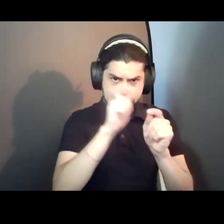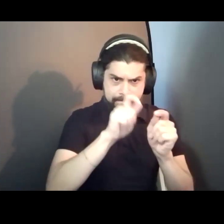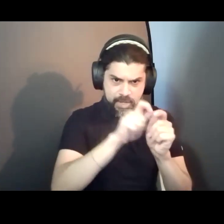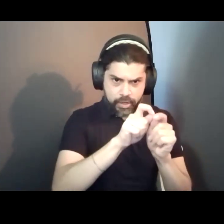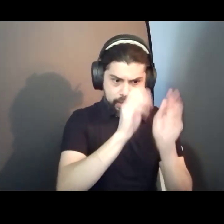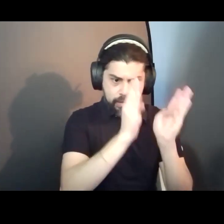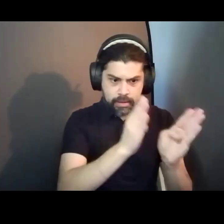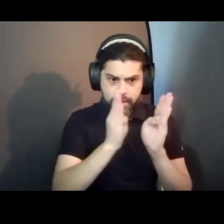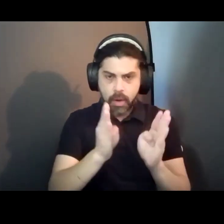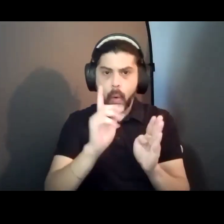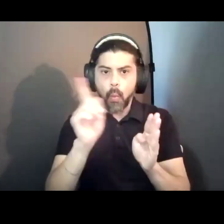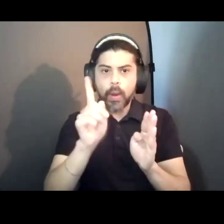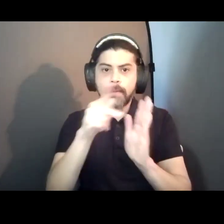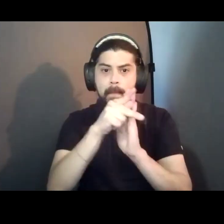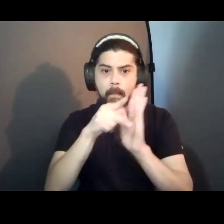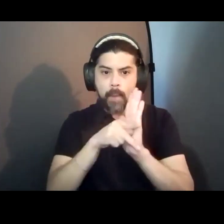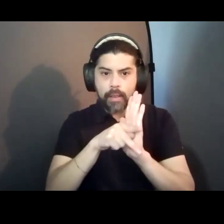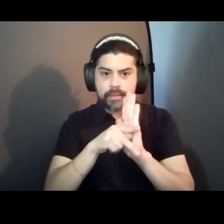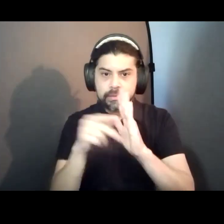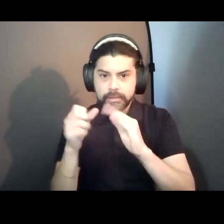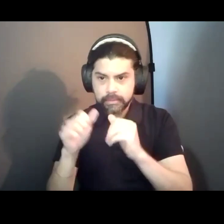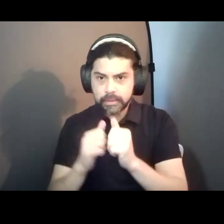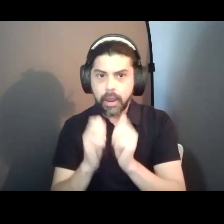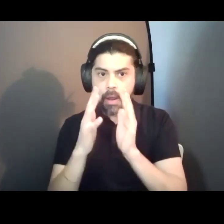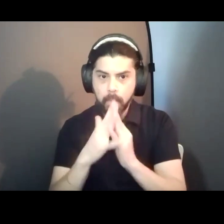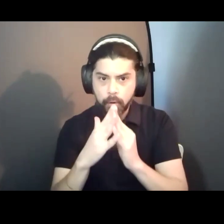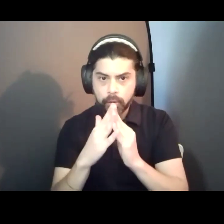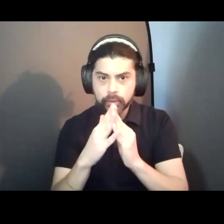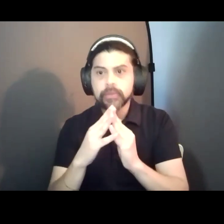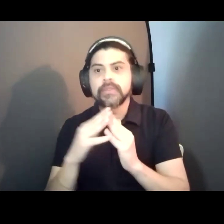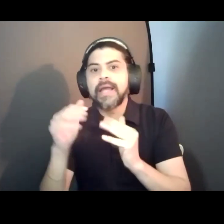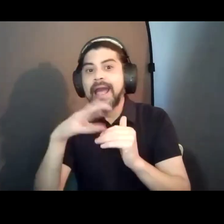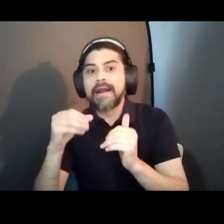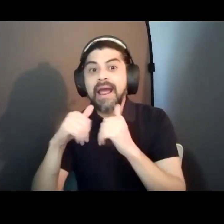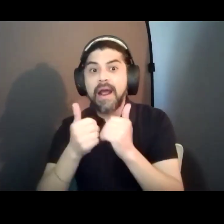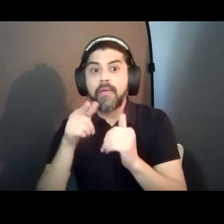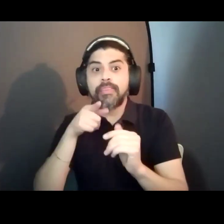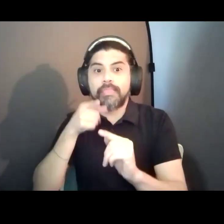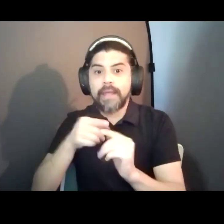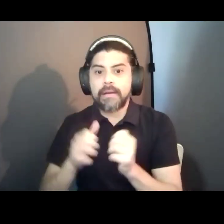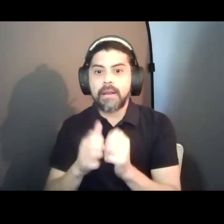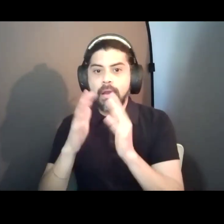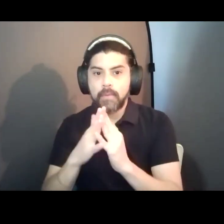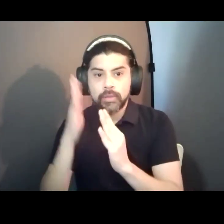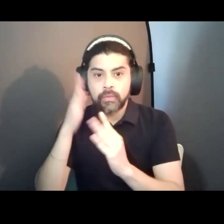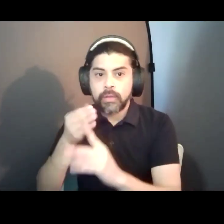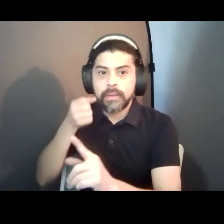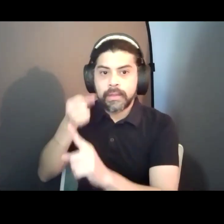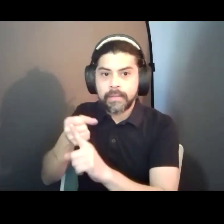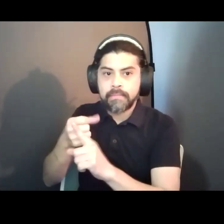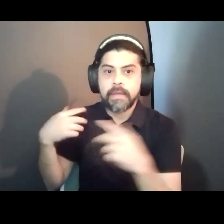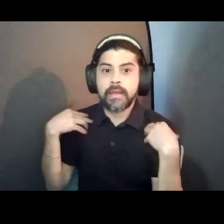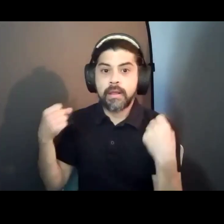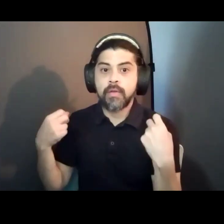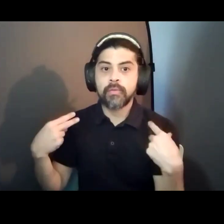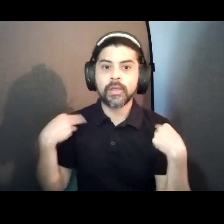where they're coming, so you can also kind of stay abreast in that space too. And the Department of Social Services and Healthcare Services are doing a lot also